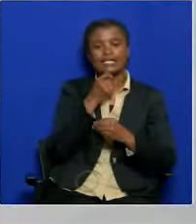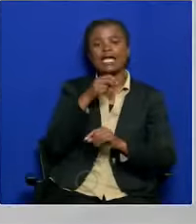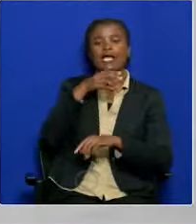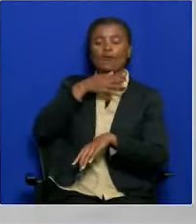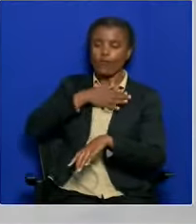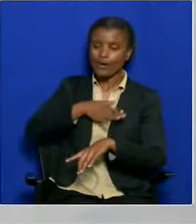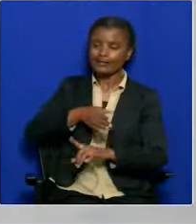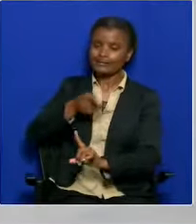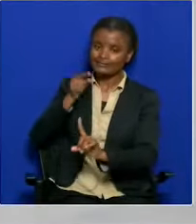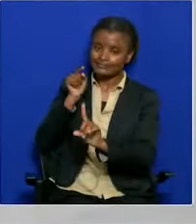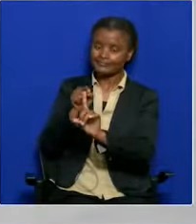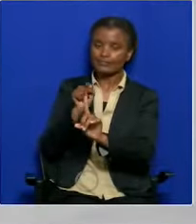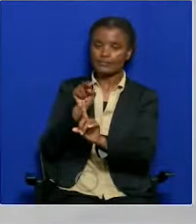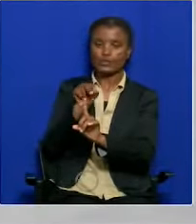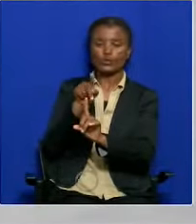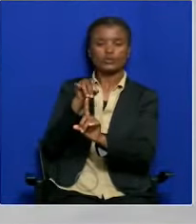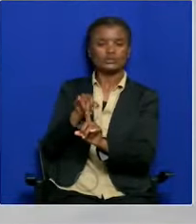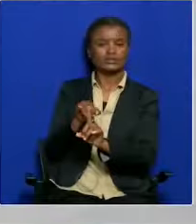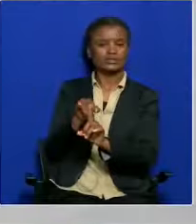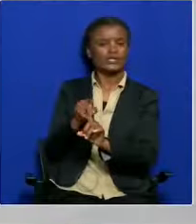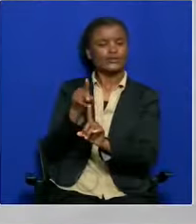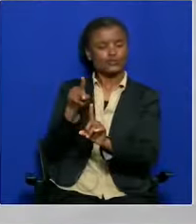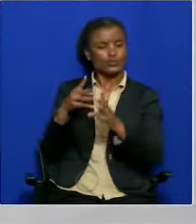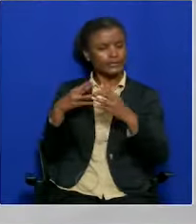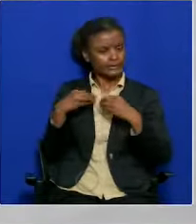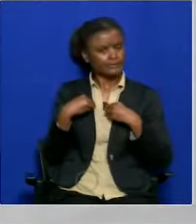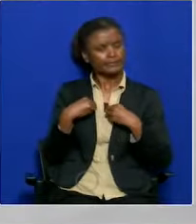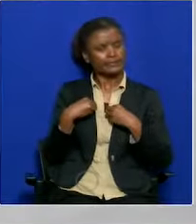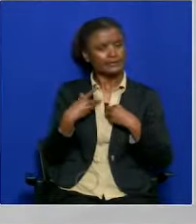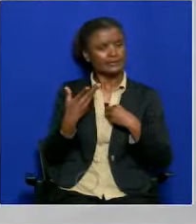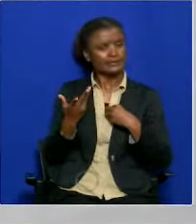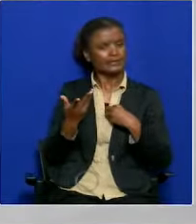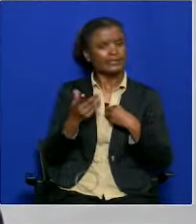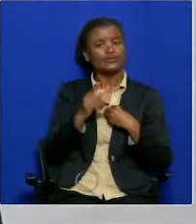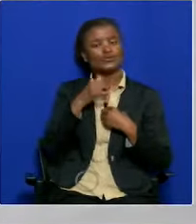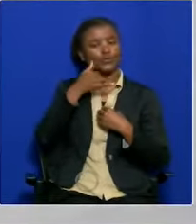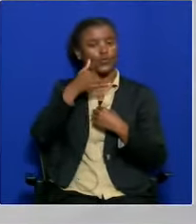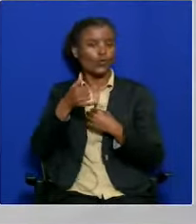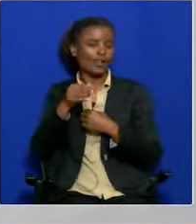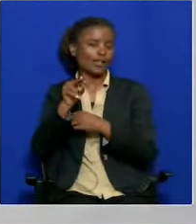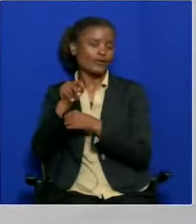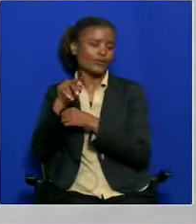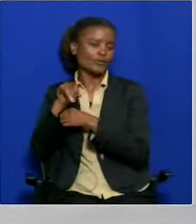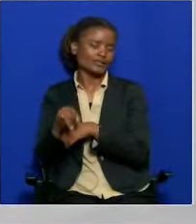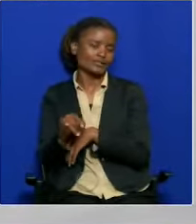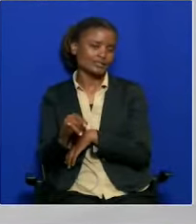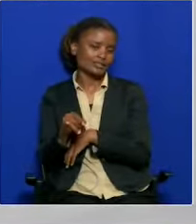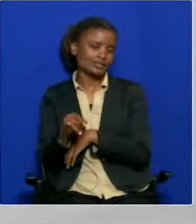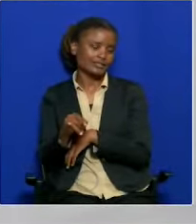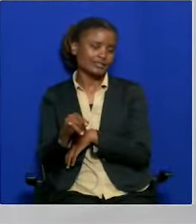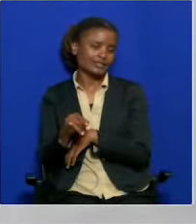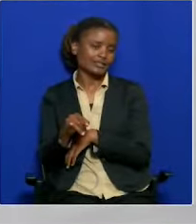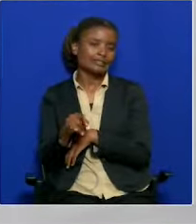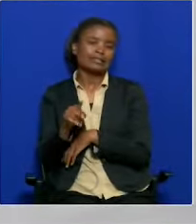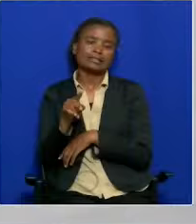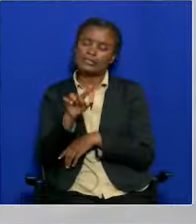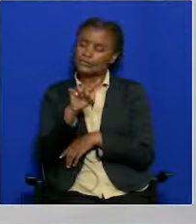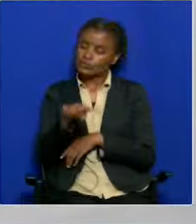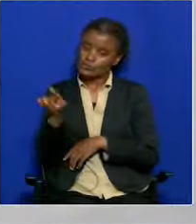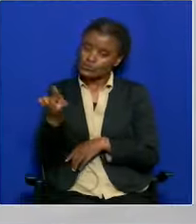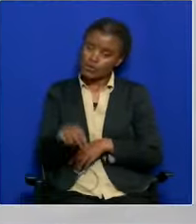It's just wrong on the face of it. Yeah, I indicated to him, I'll check with Nkosi if he's not